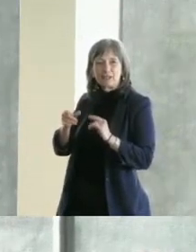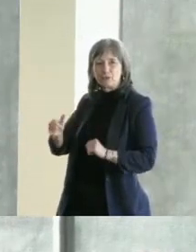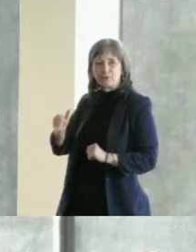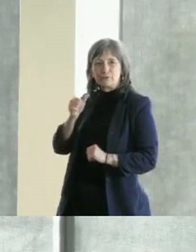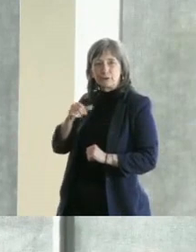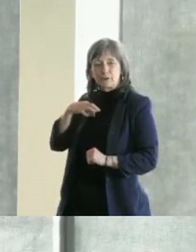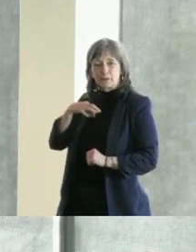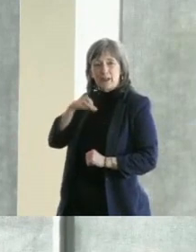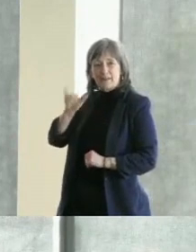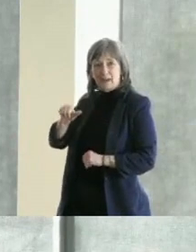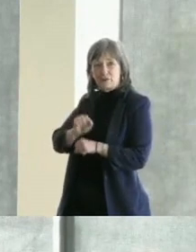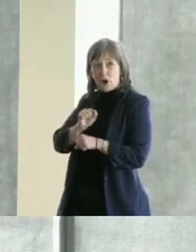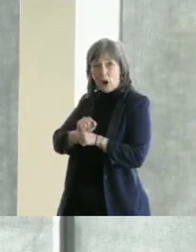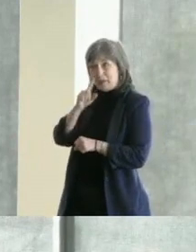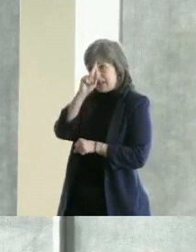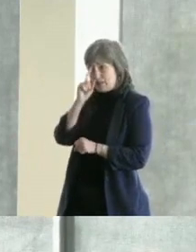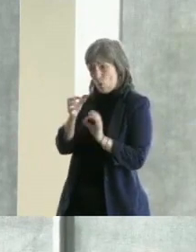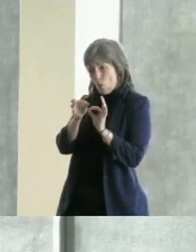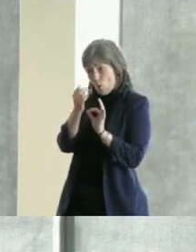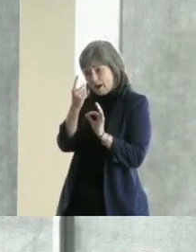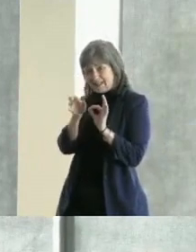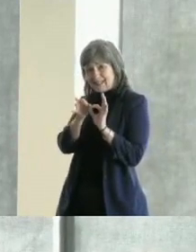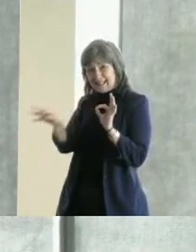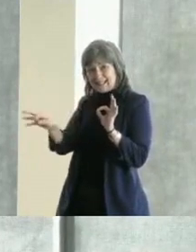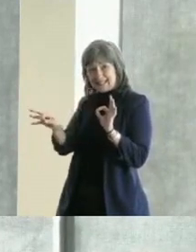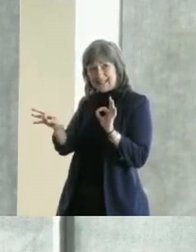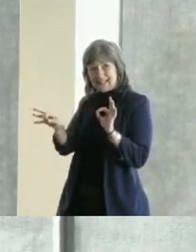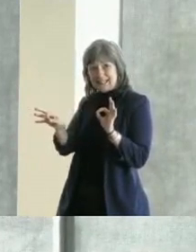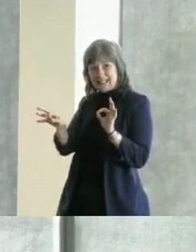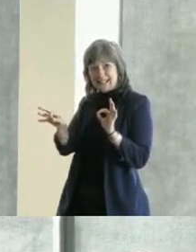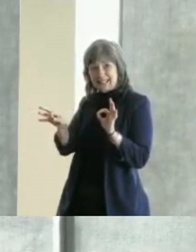that job because of that one,